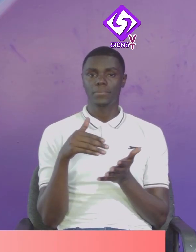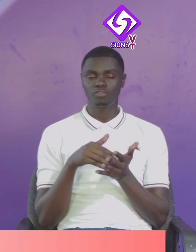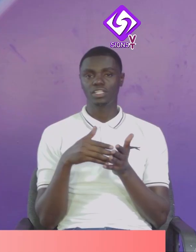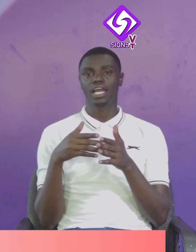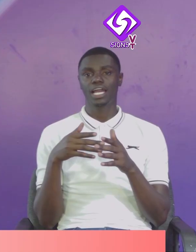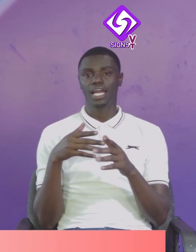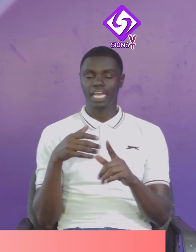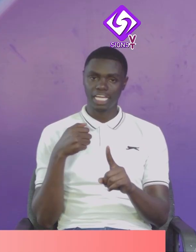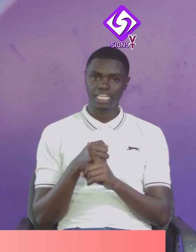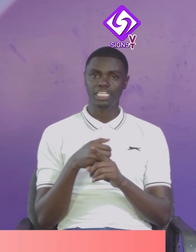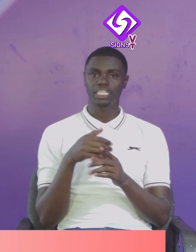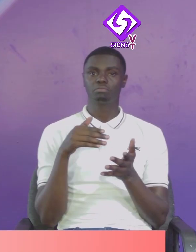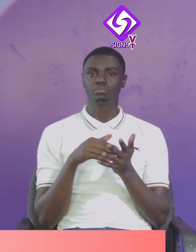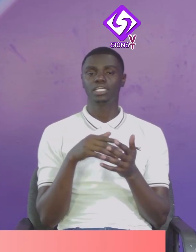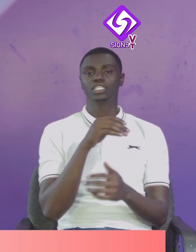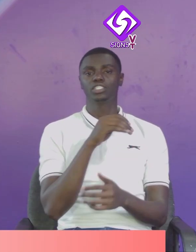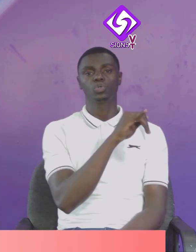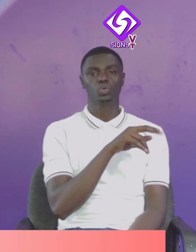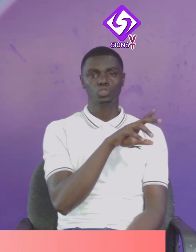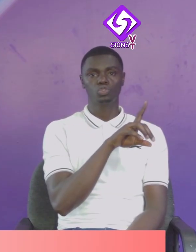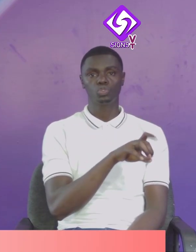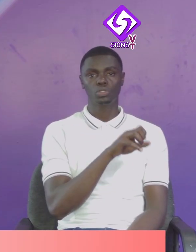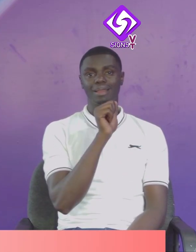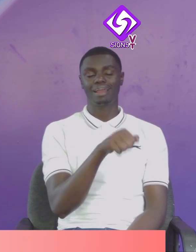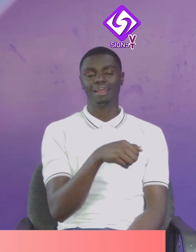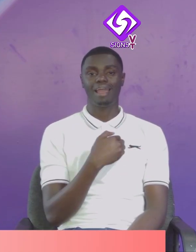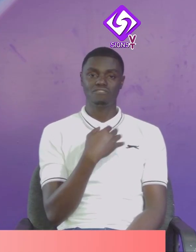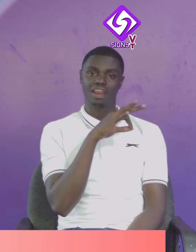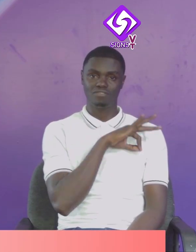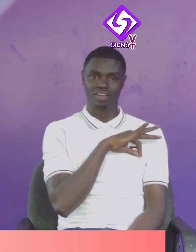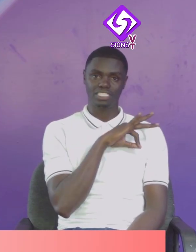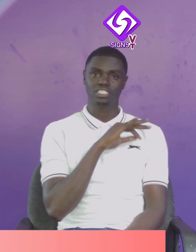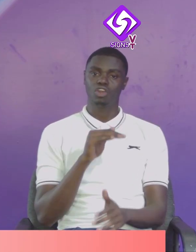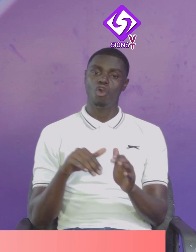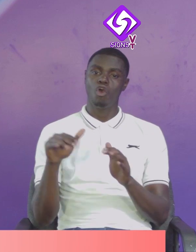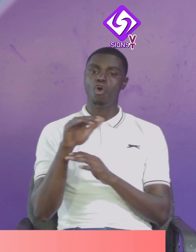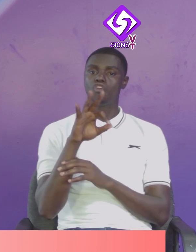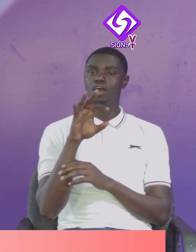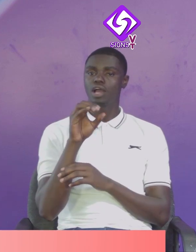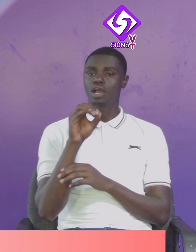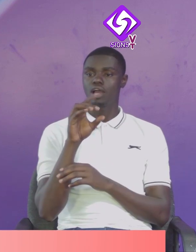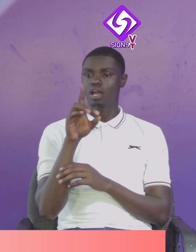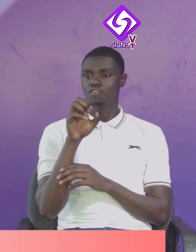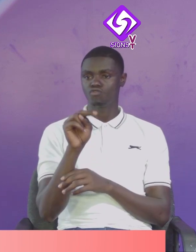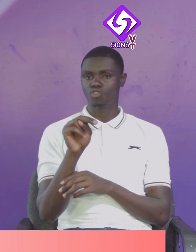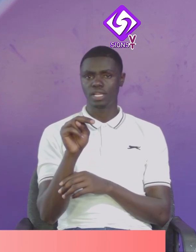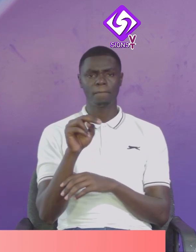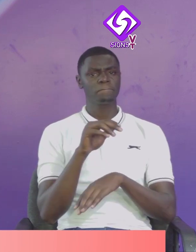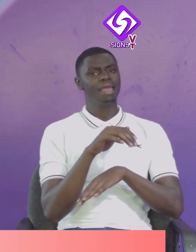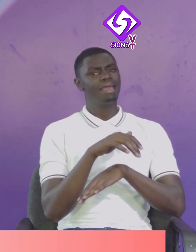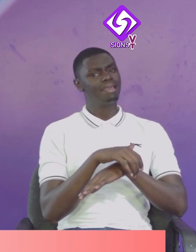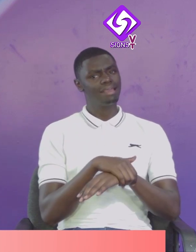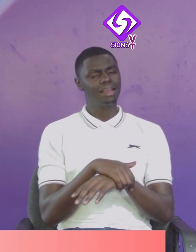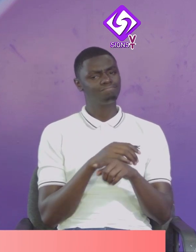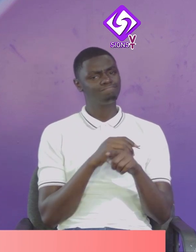player like Jude Bellingham can come into an advantage of Phil Foden. But just to speak on scope depth, England looking like one of